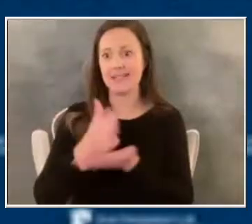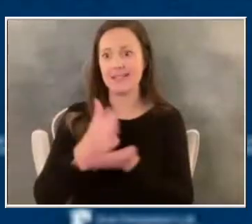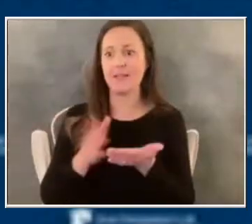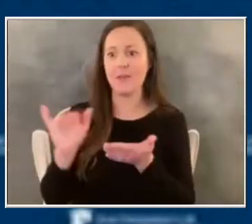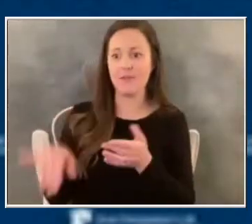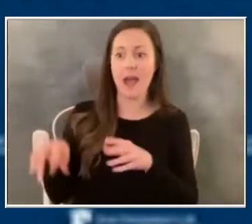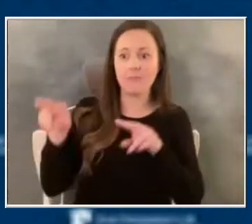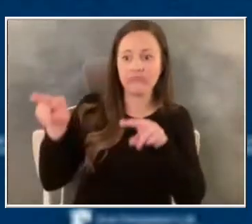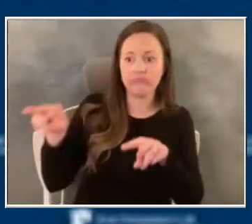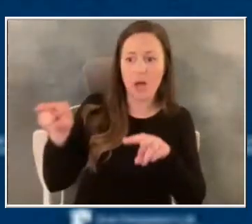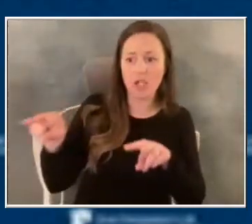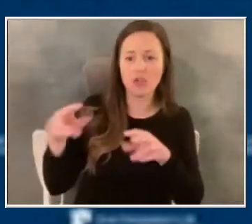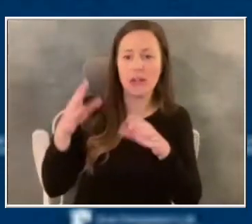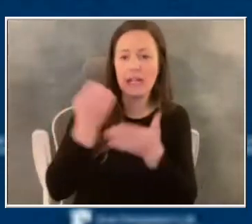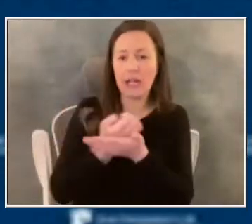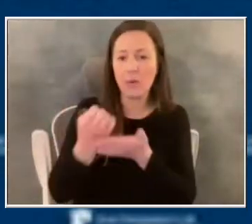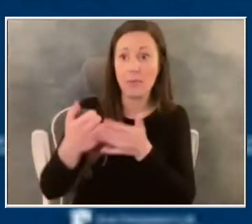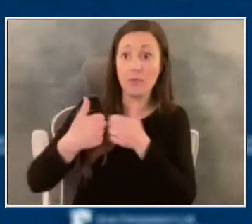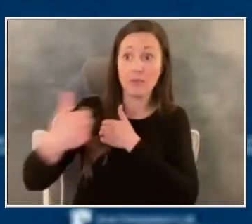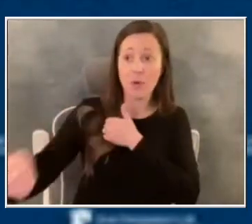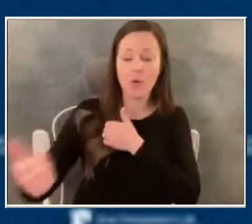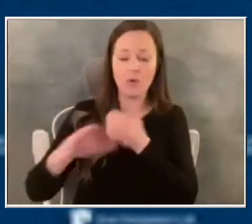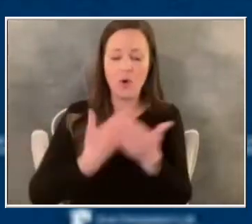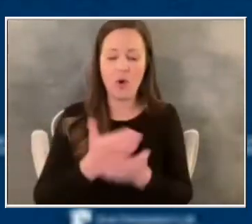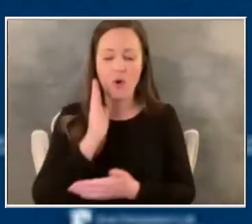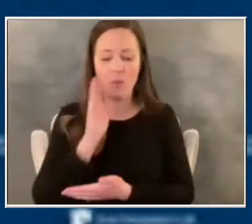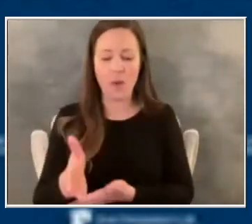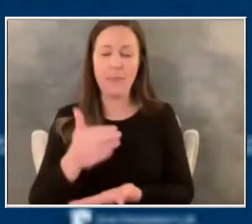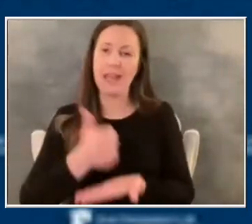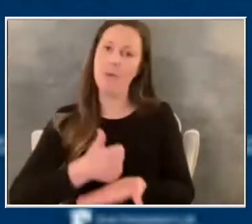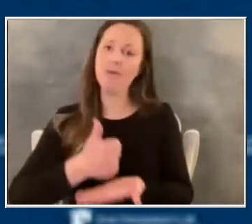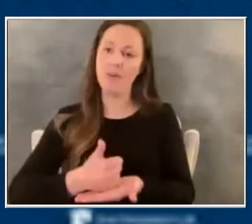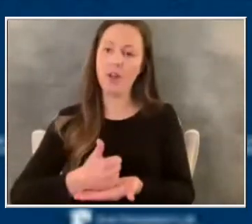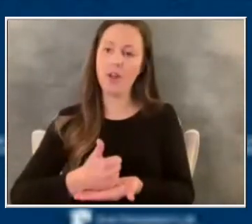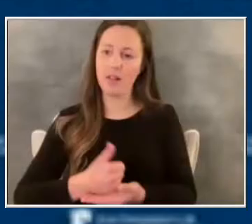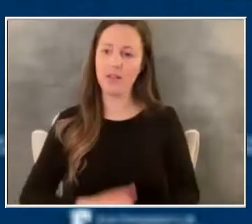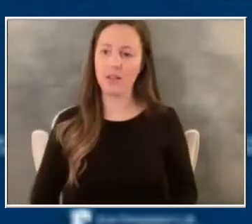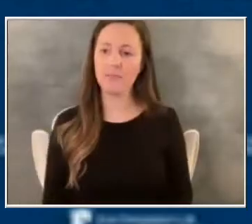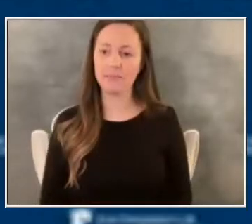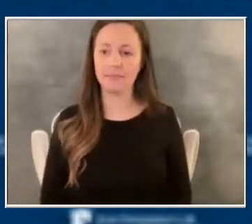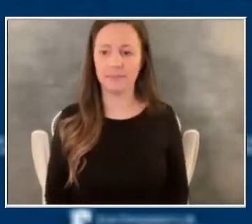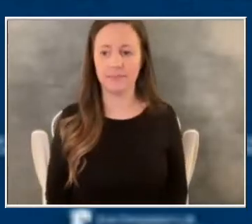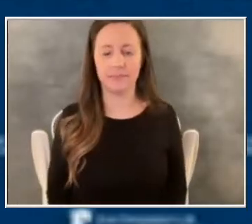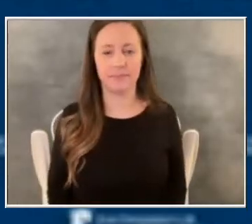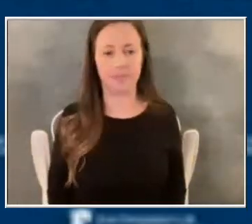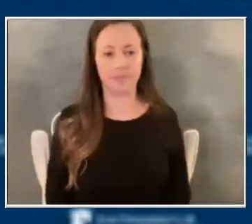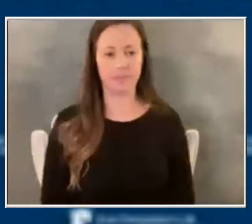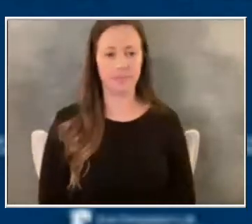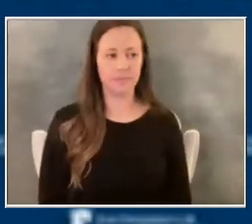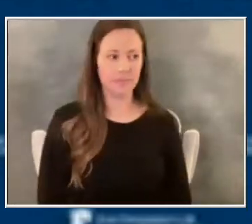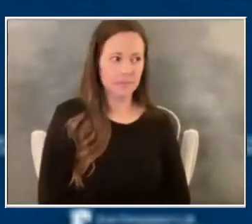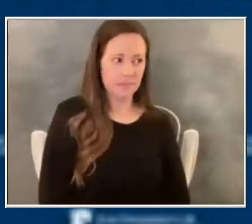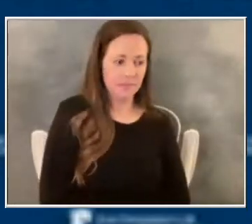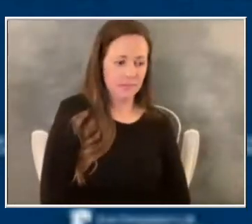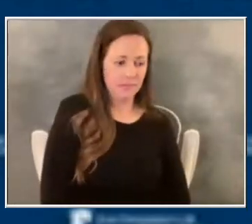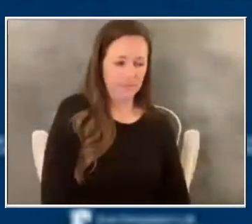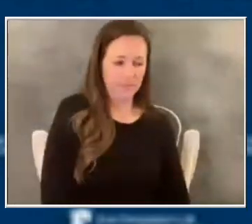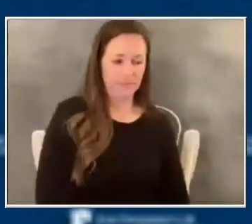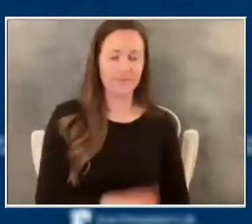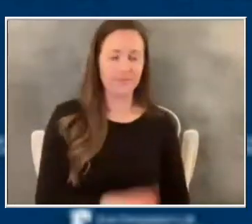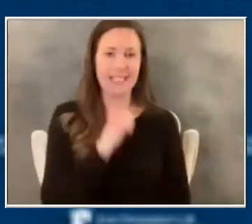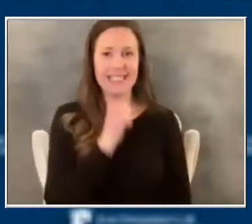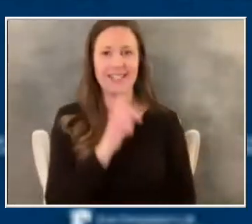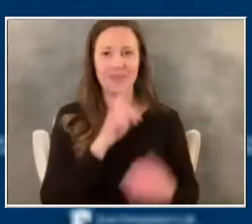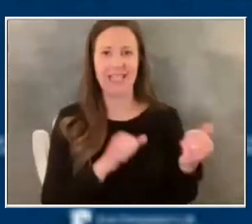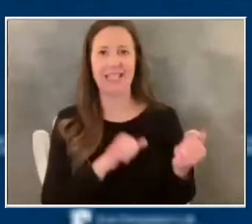equipment, I think all that's going to be helpful, but it still, doesn't necessarily address the challenge of time